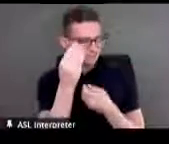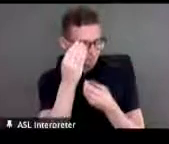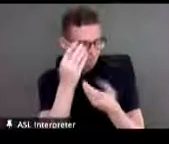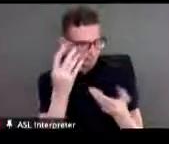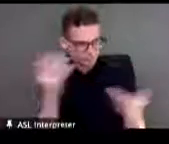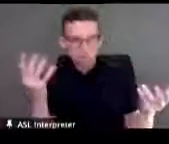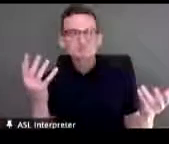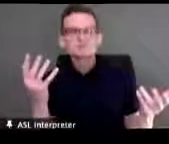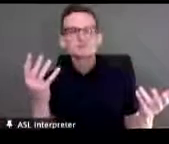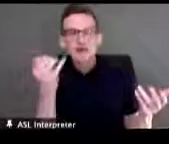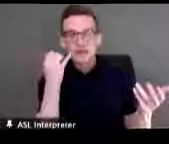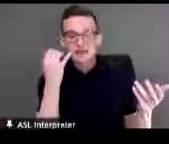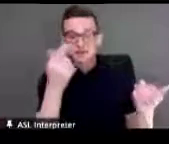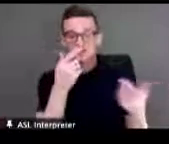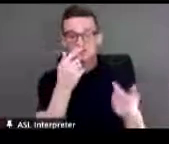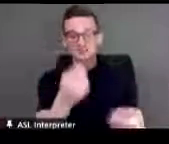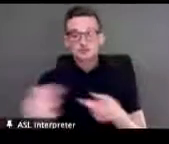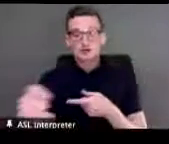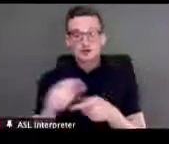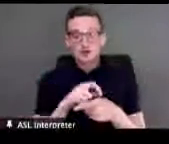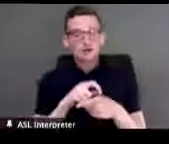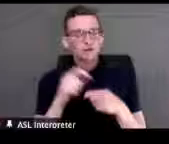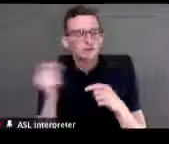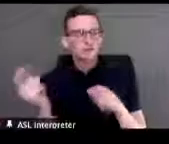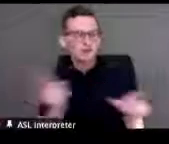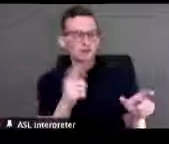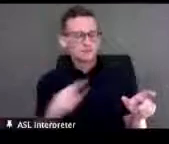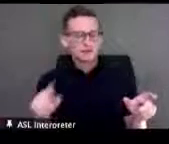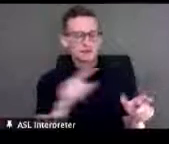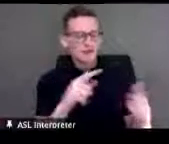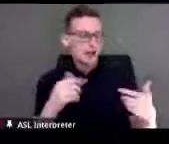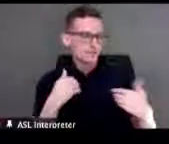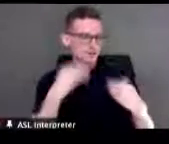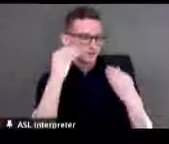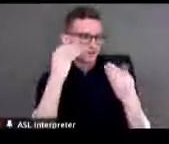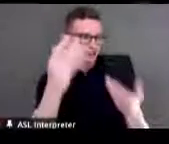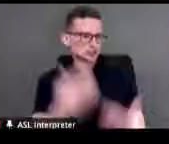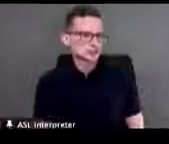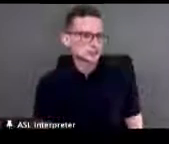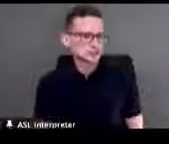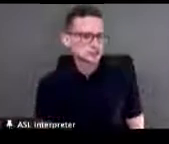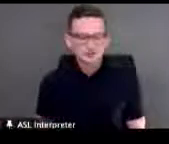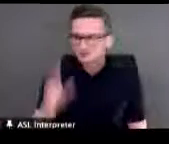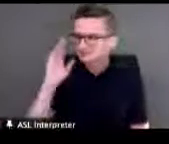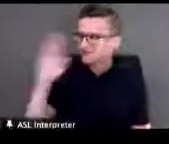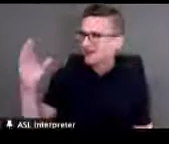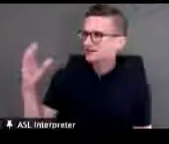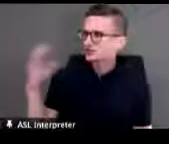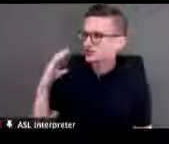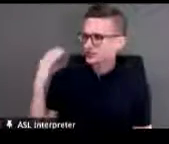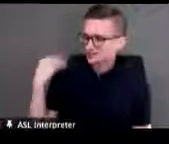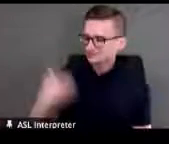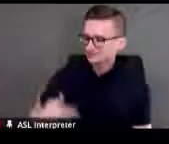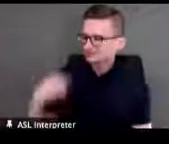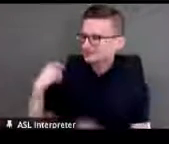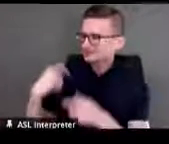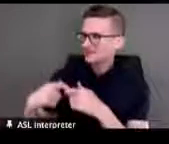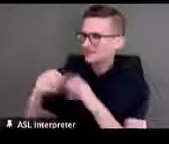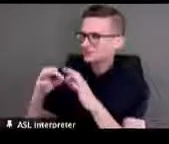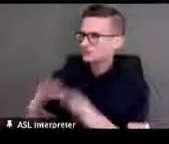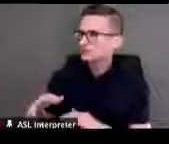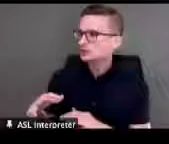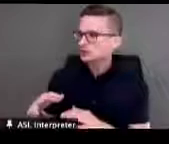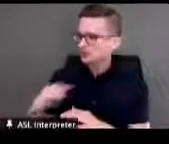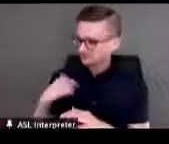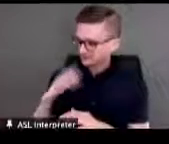to or interested in calling in, they all have the information. Hi, Chair. This is the Spanish interpreter. I can